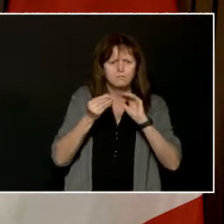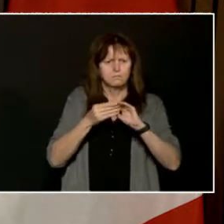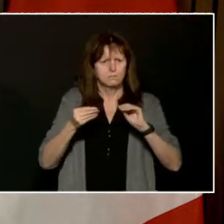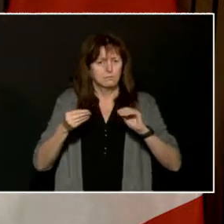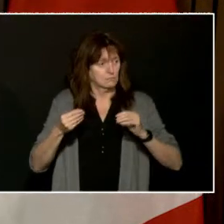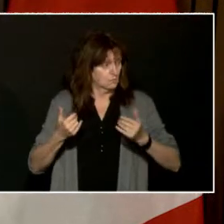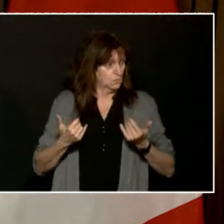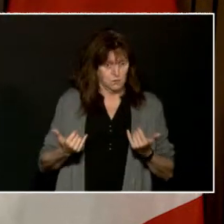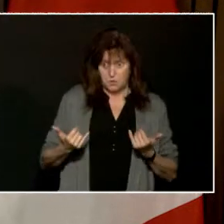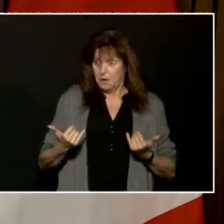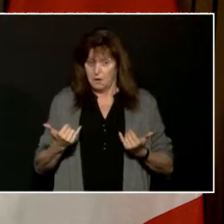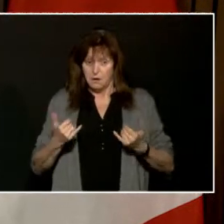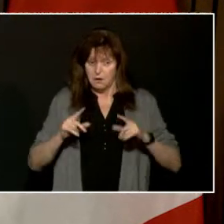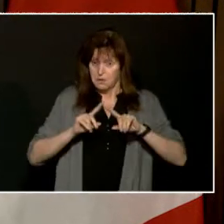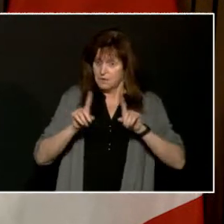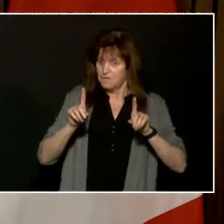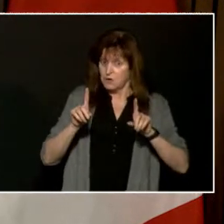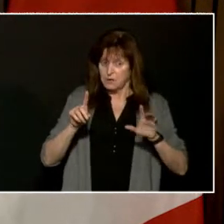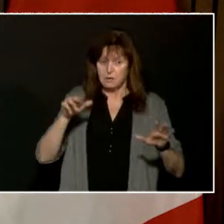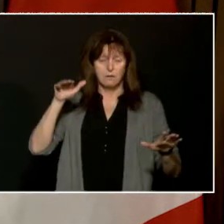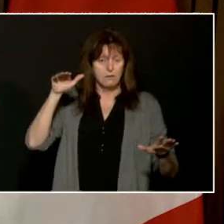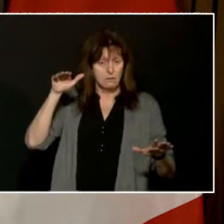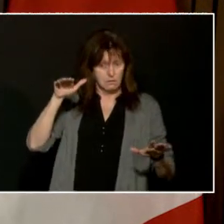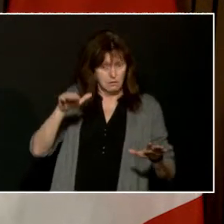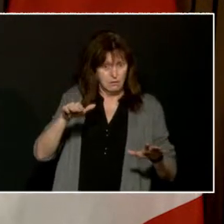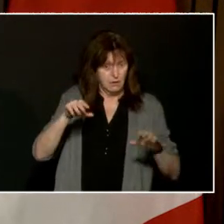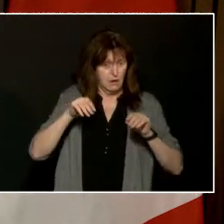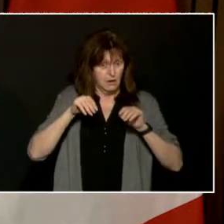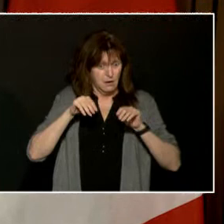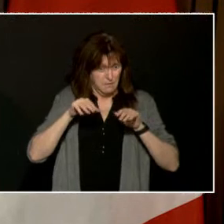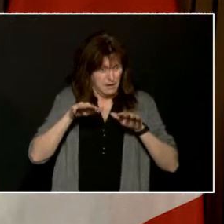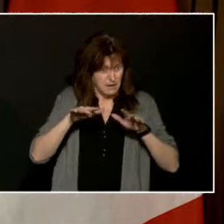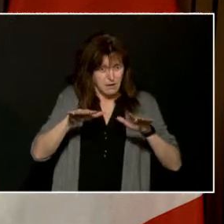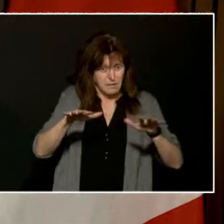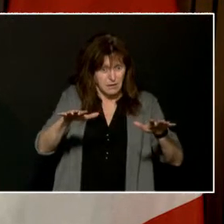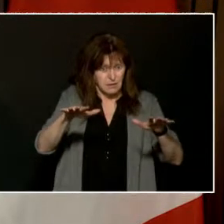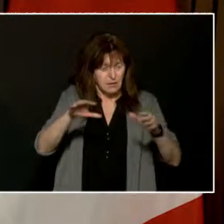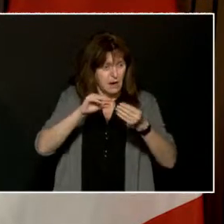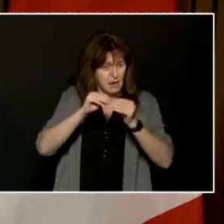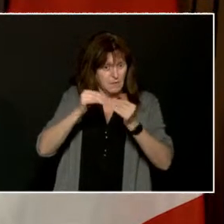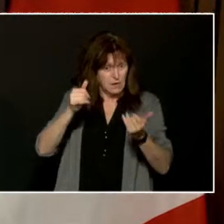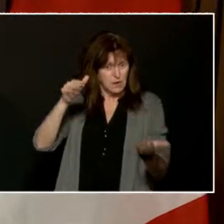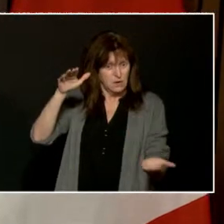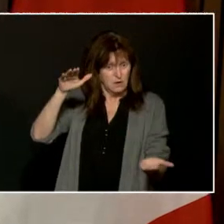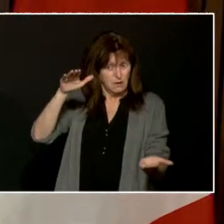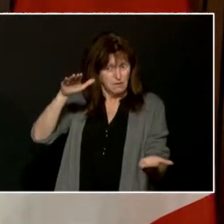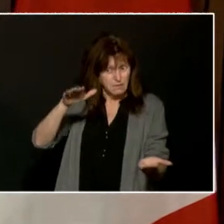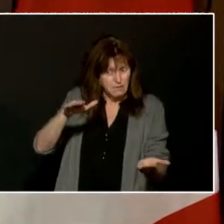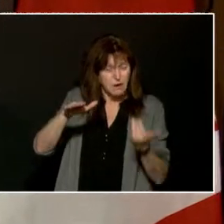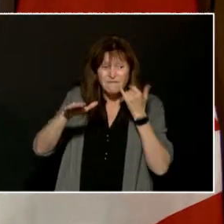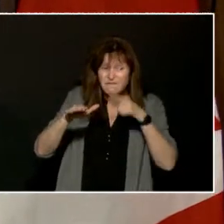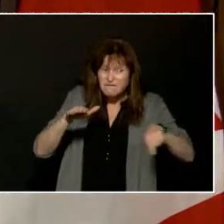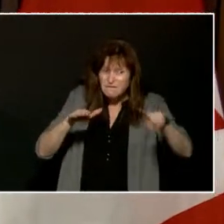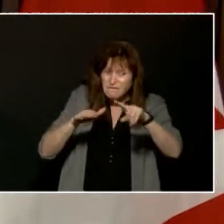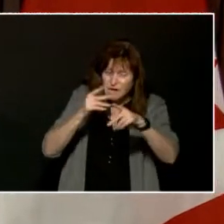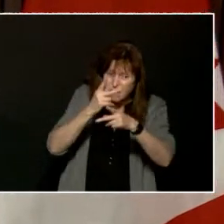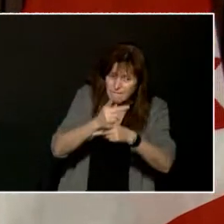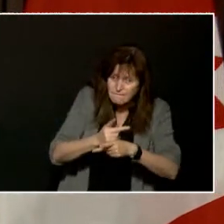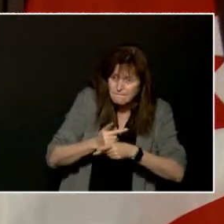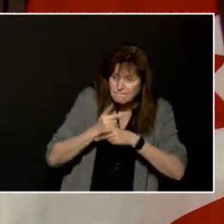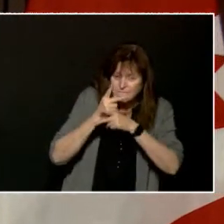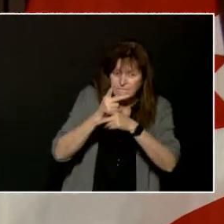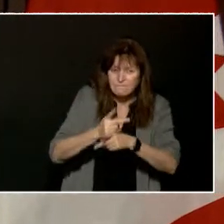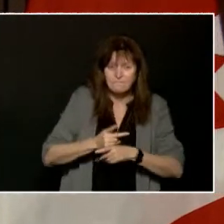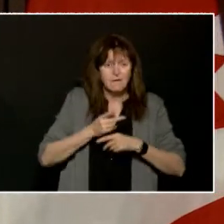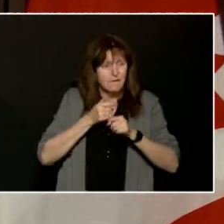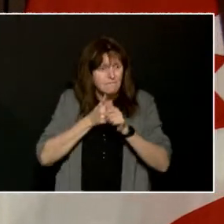of the pandemic has turned, and if we're careful and cautious, we can maintain this momentum. And this momentum is what